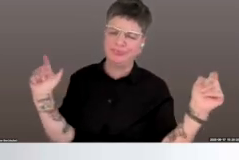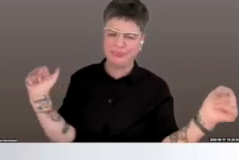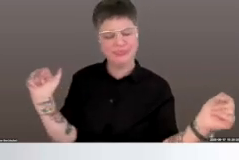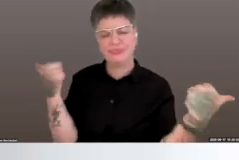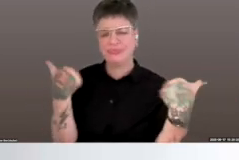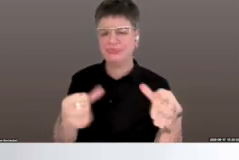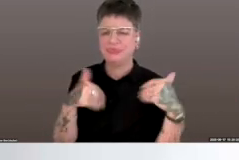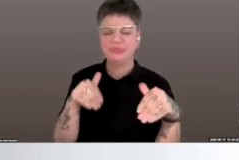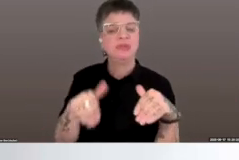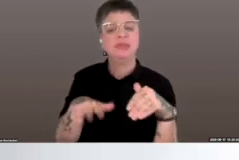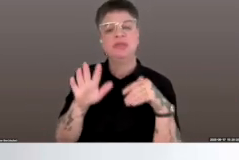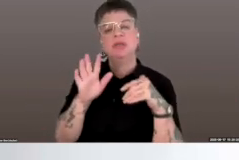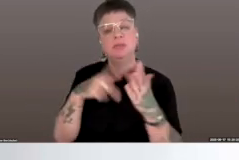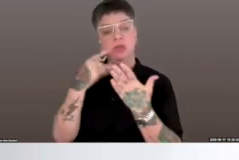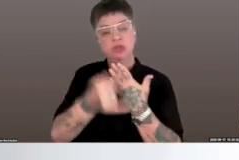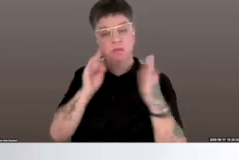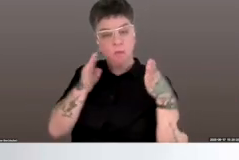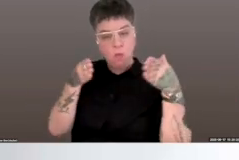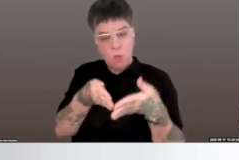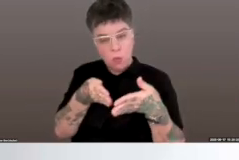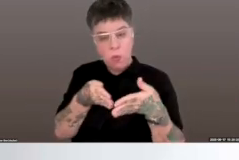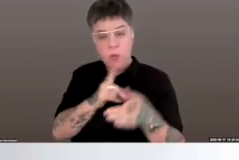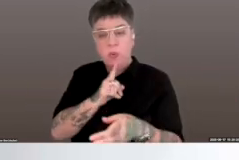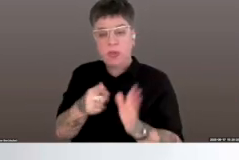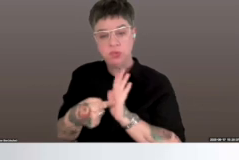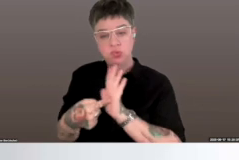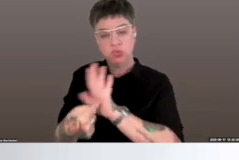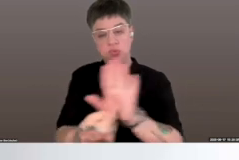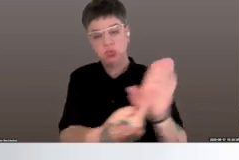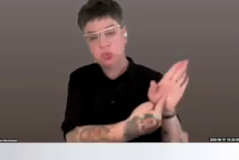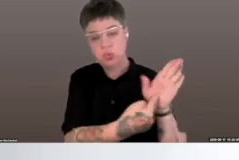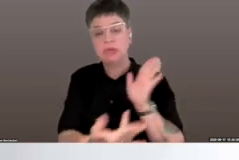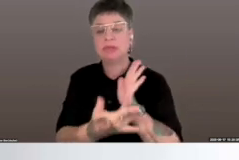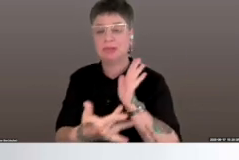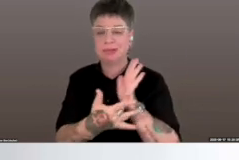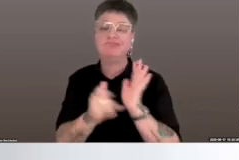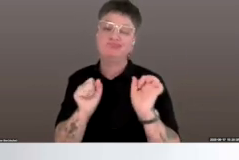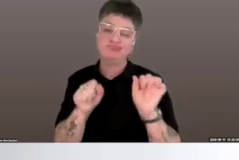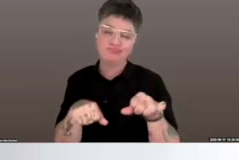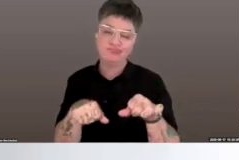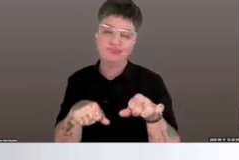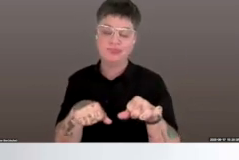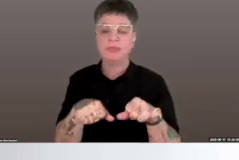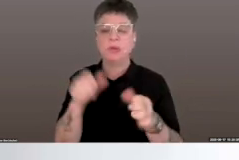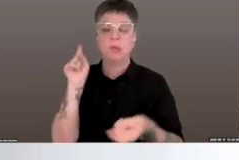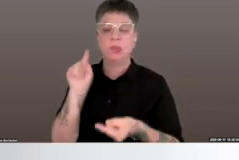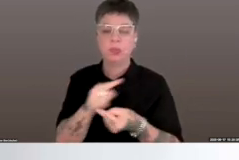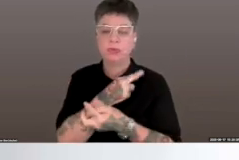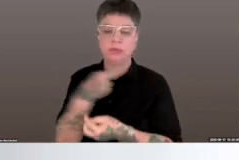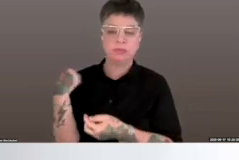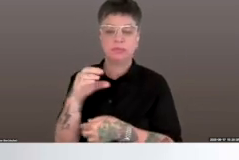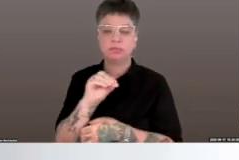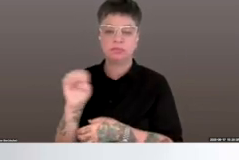projects focus on really showing that the technology is feasible, de-risking the OEMs